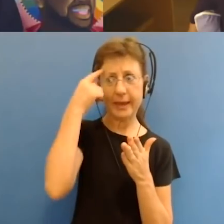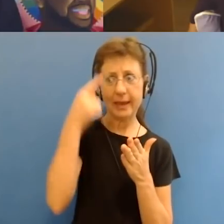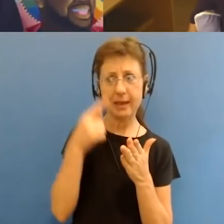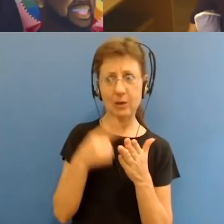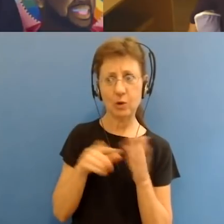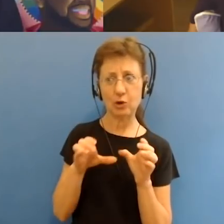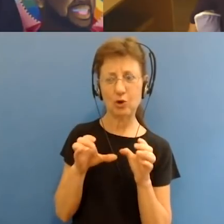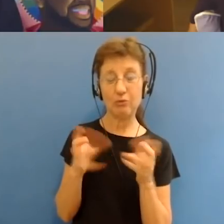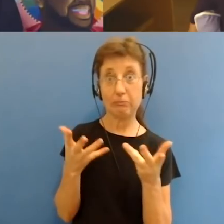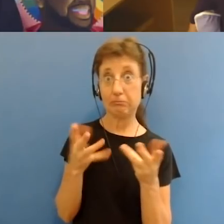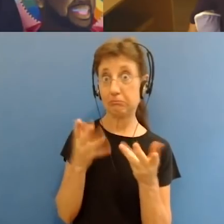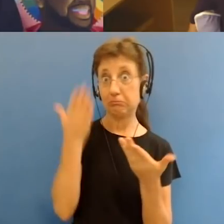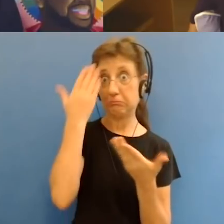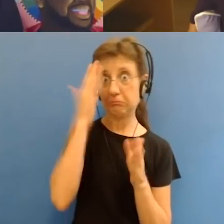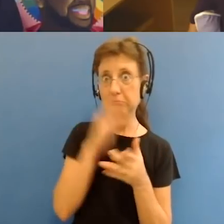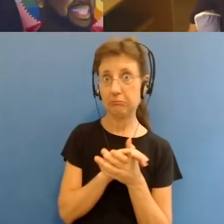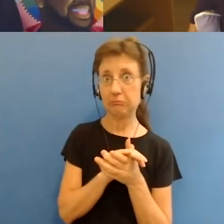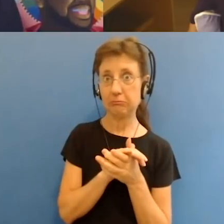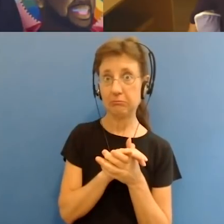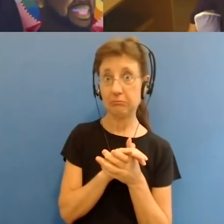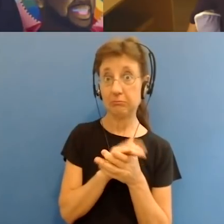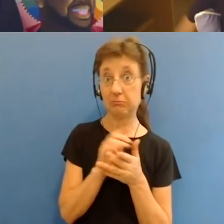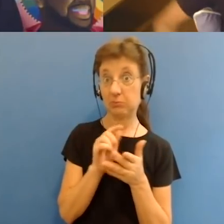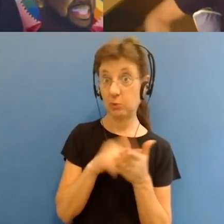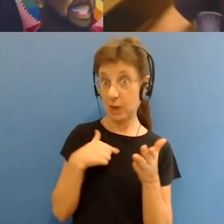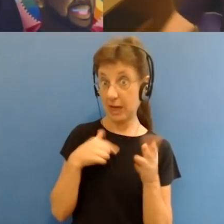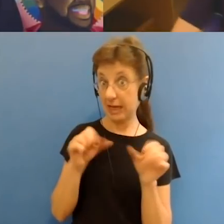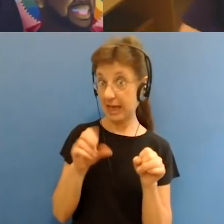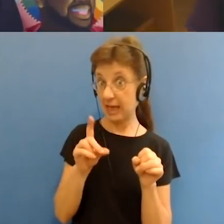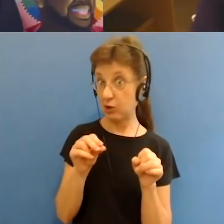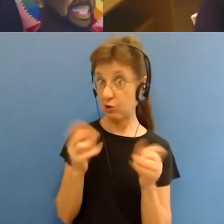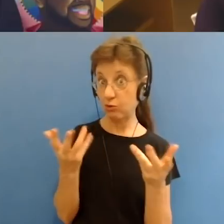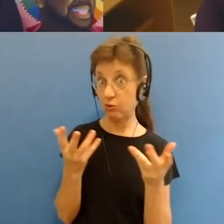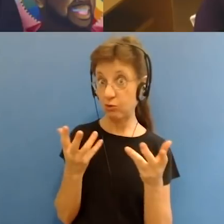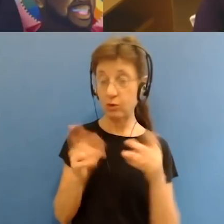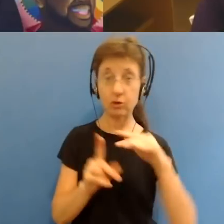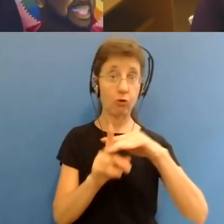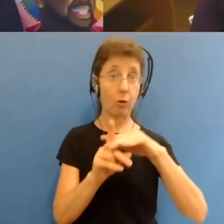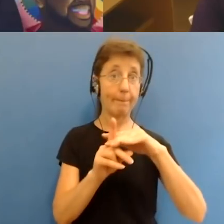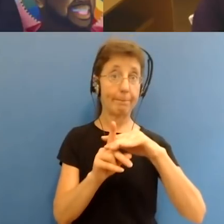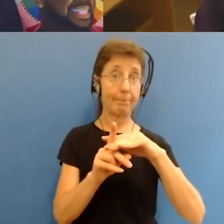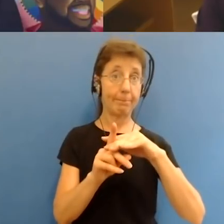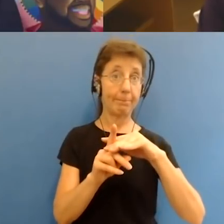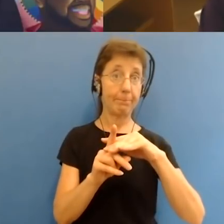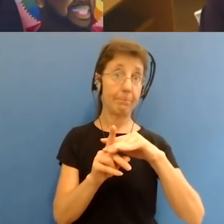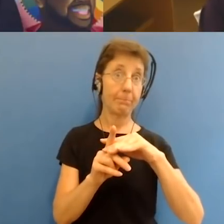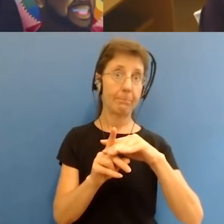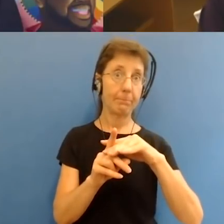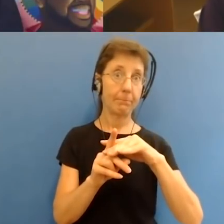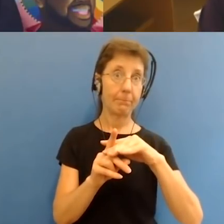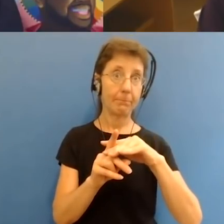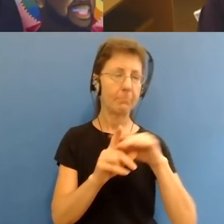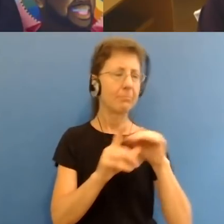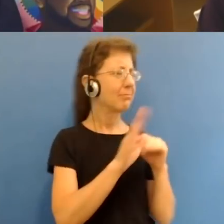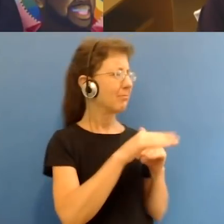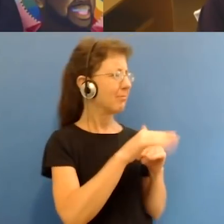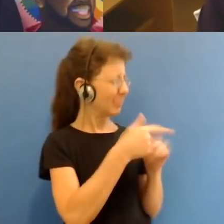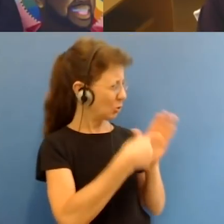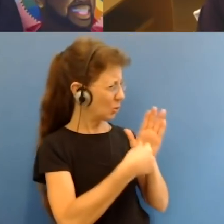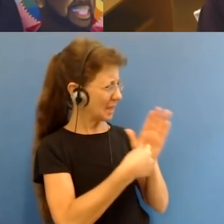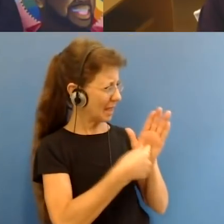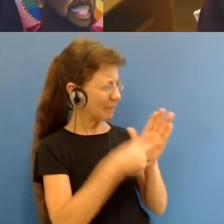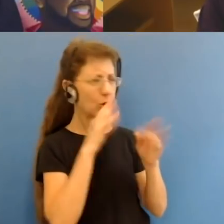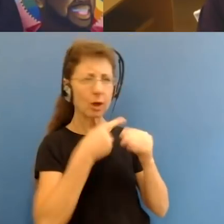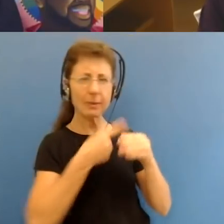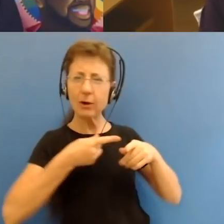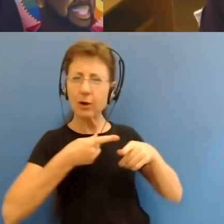only thing that I can do is just show up. So can you give an example of that when you talk about contradiction?